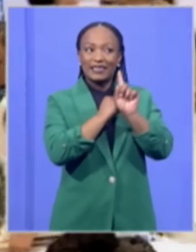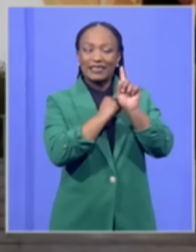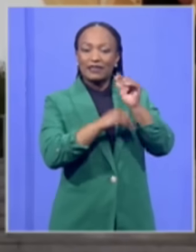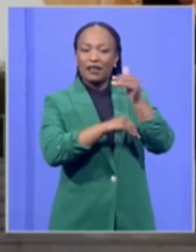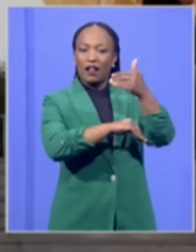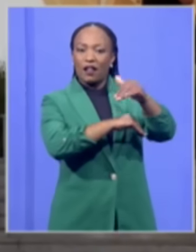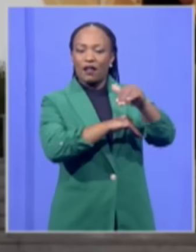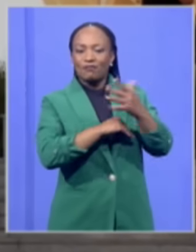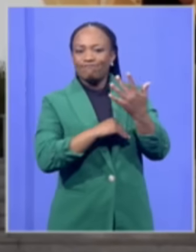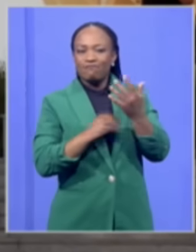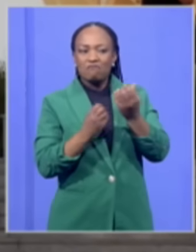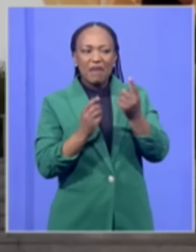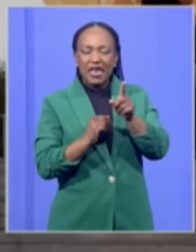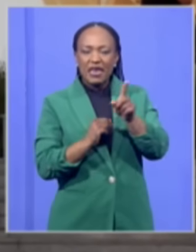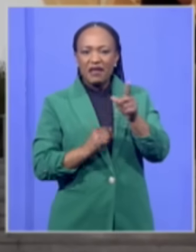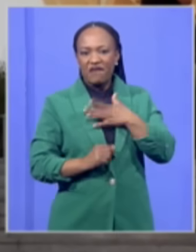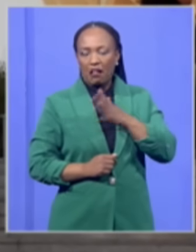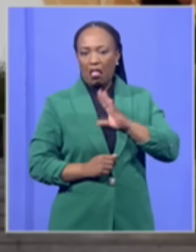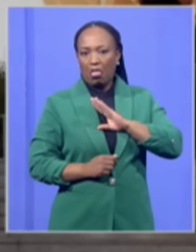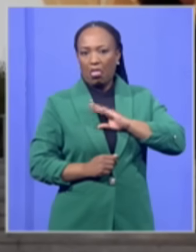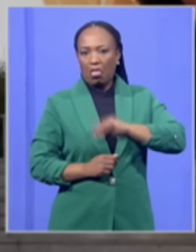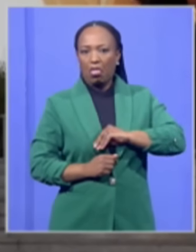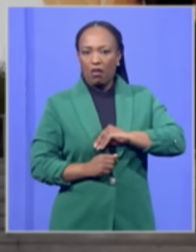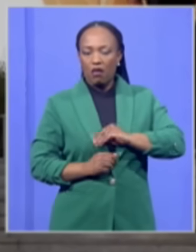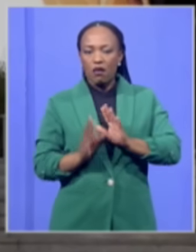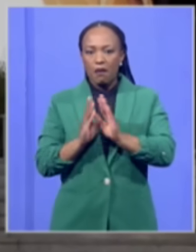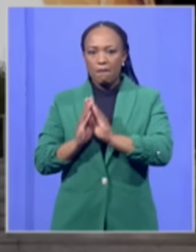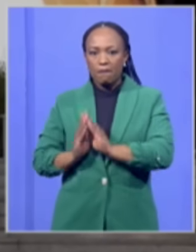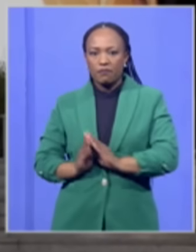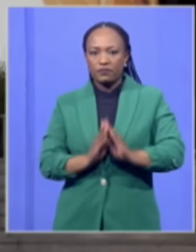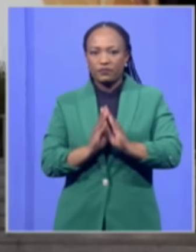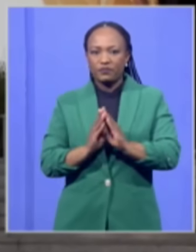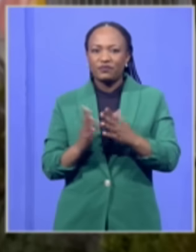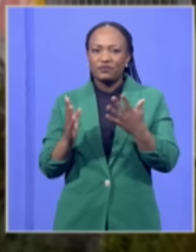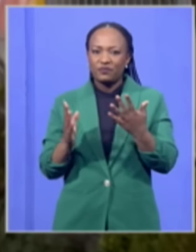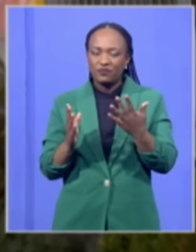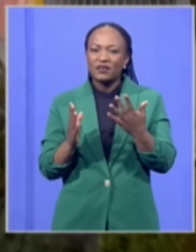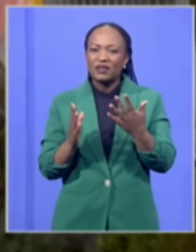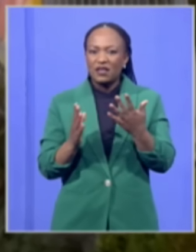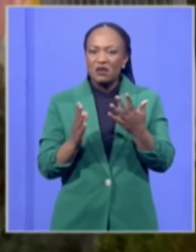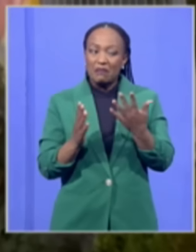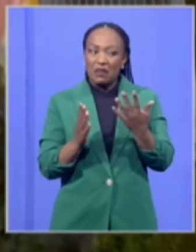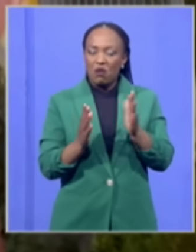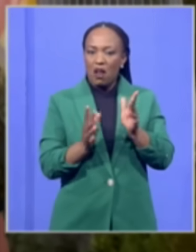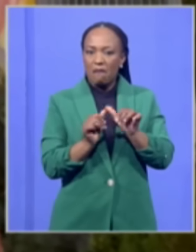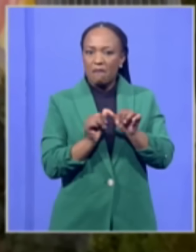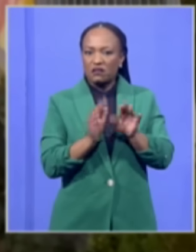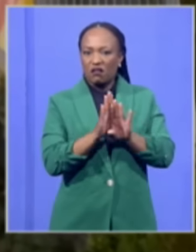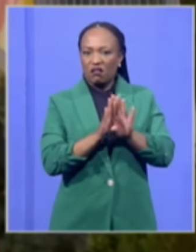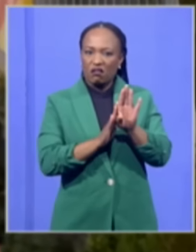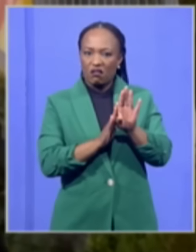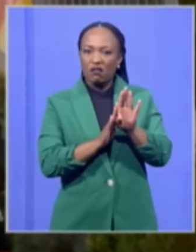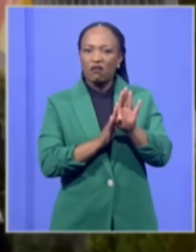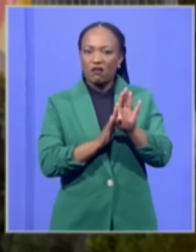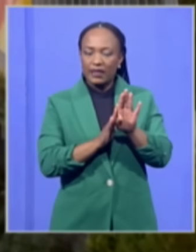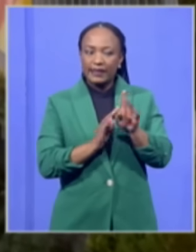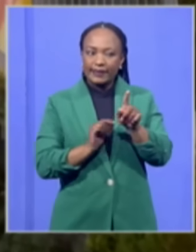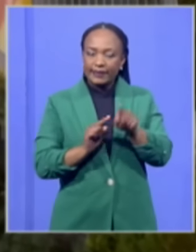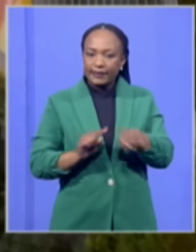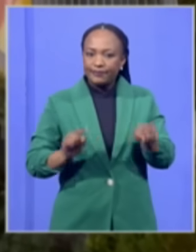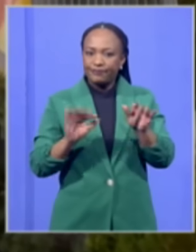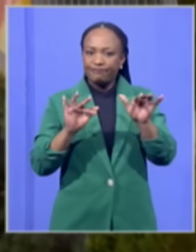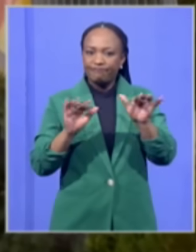nyamišitše tshepo ya bahlankedi ya gore kopano ye e tliša dipoelo tše kaone. Bahlankediphetiši ba kgopetše gore